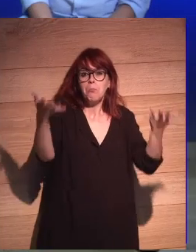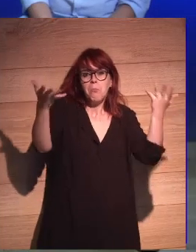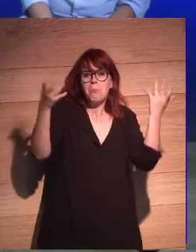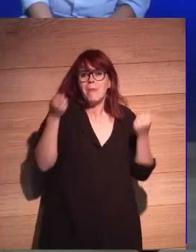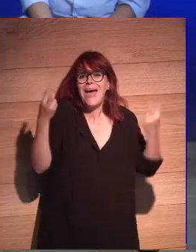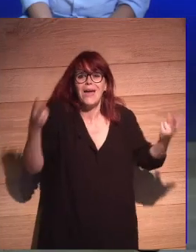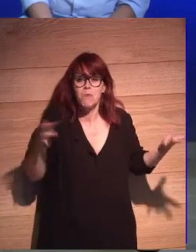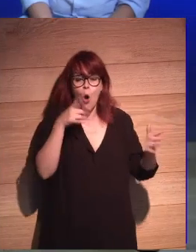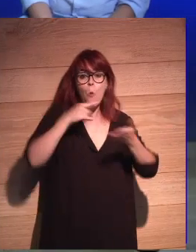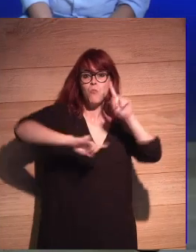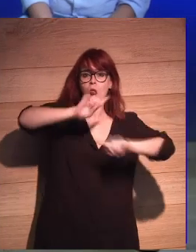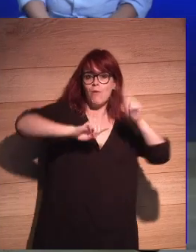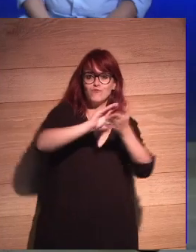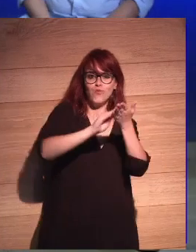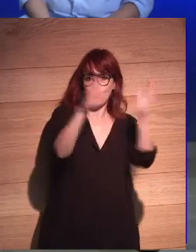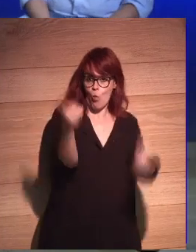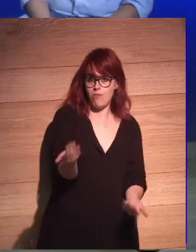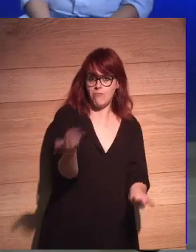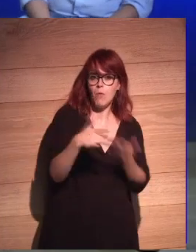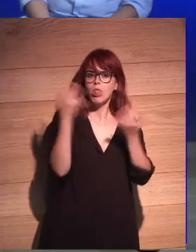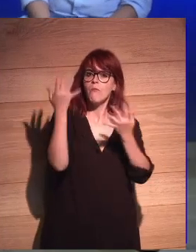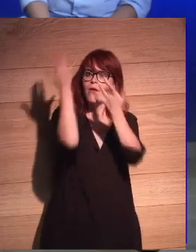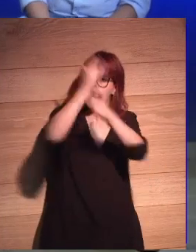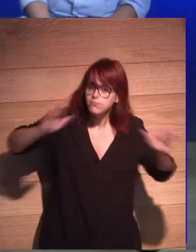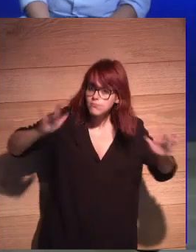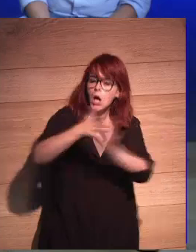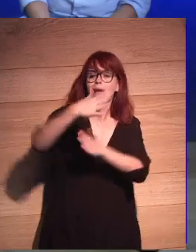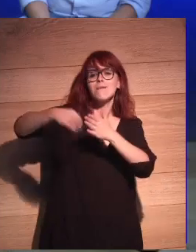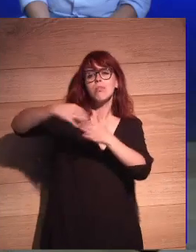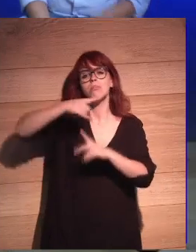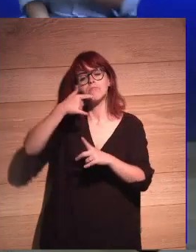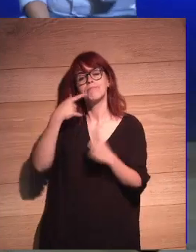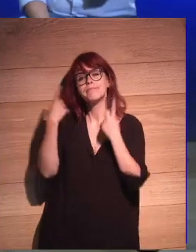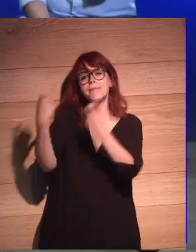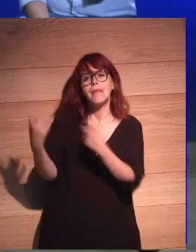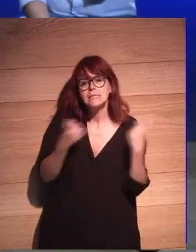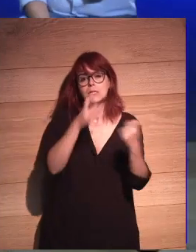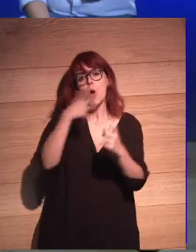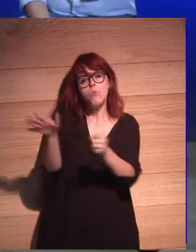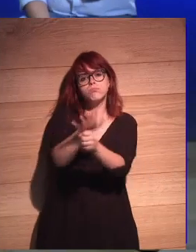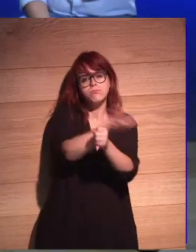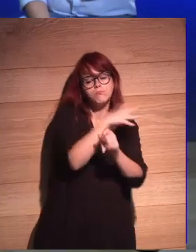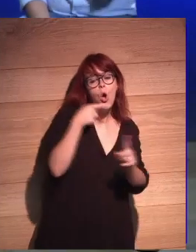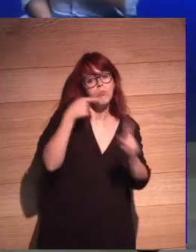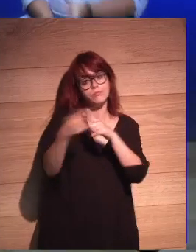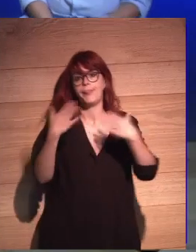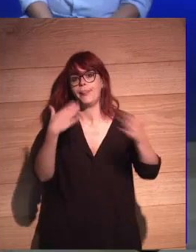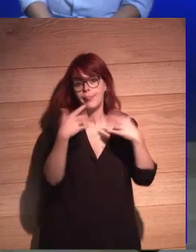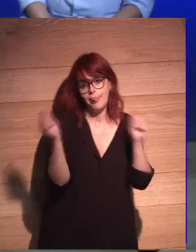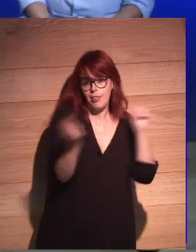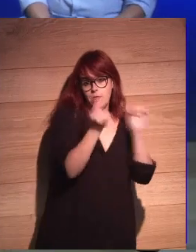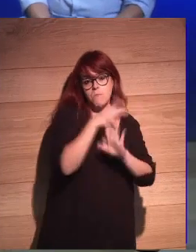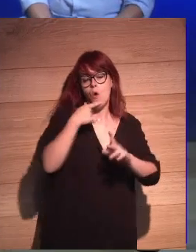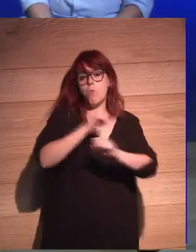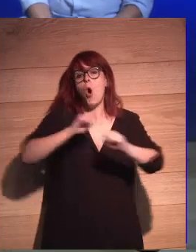sometimes these technologies do not solve their problem. So it's very important to make people aware of that, and it's an initial